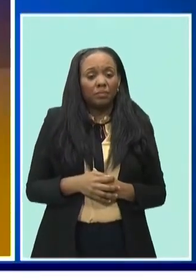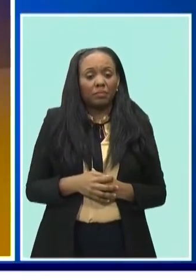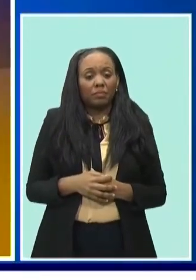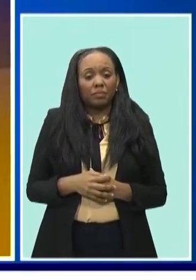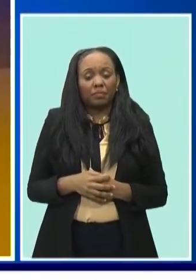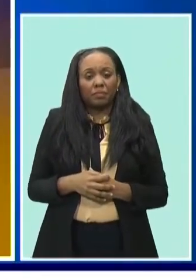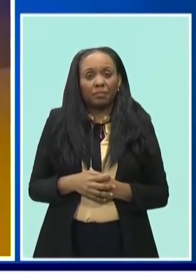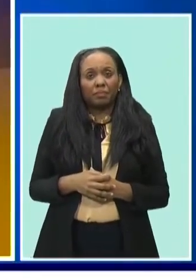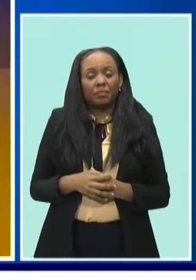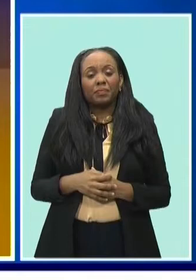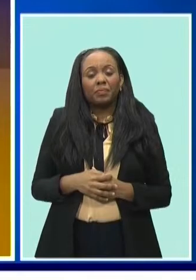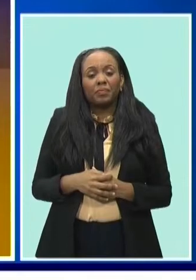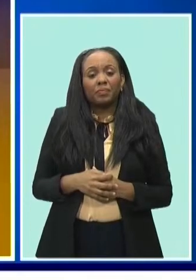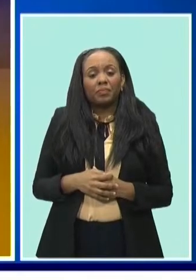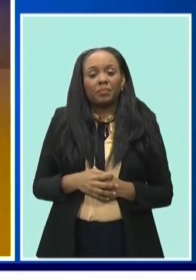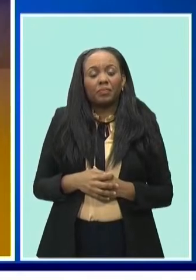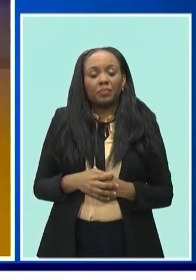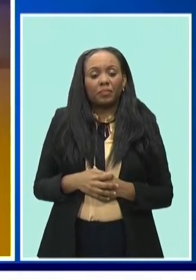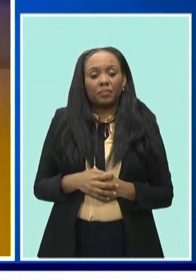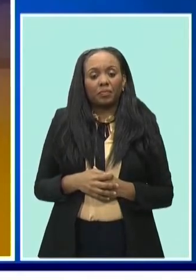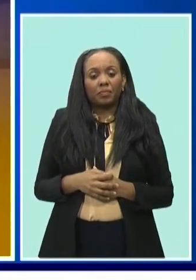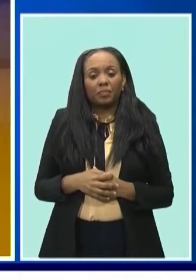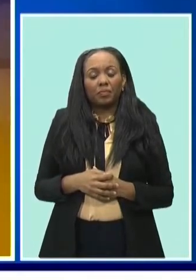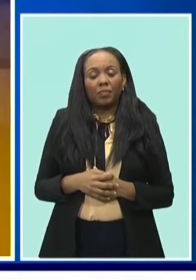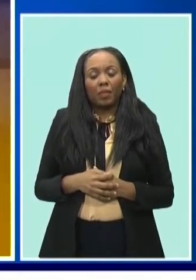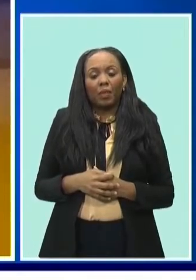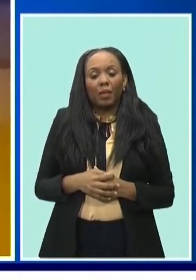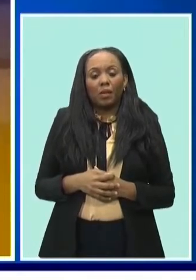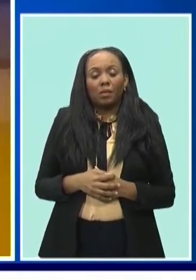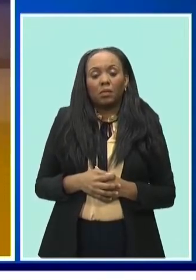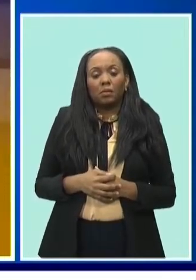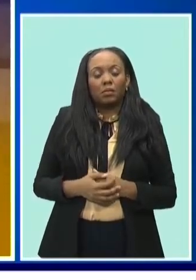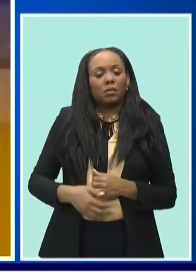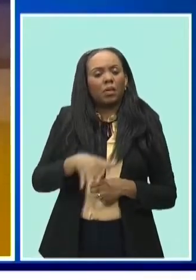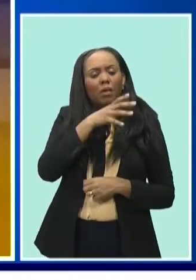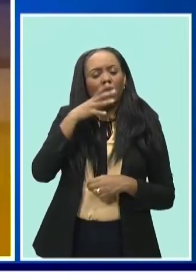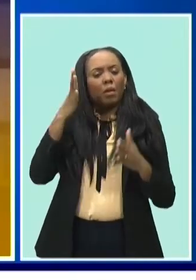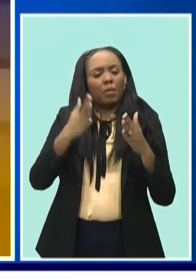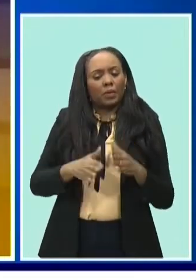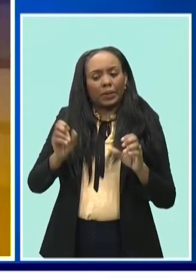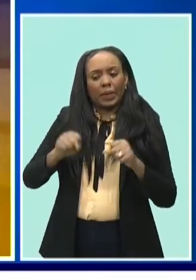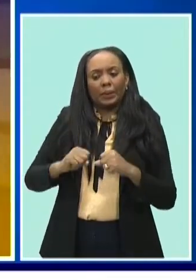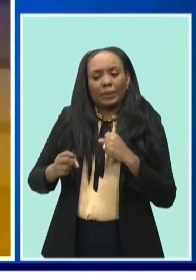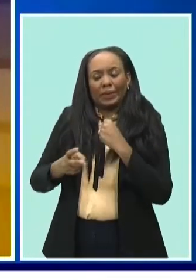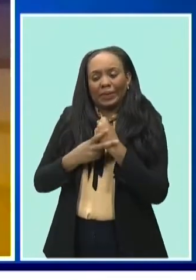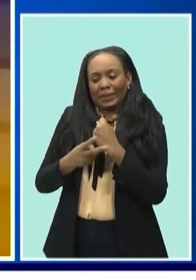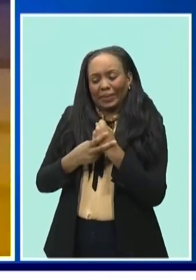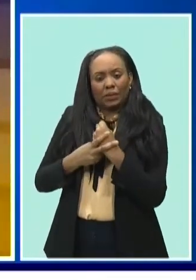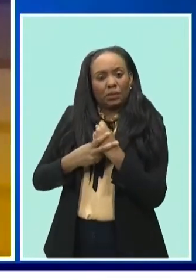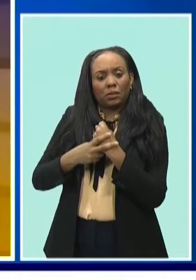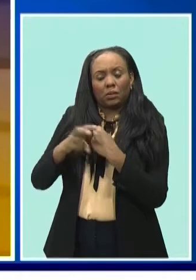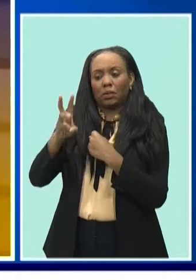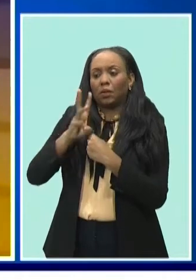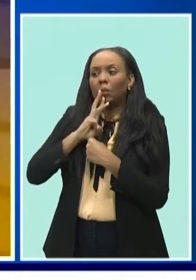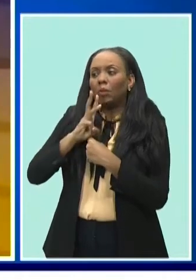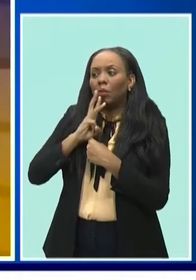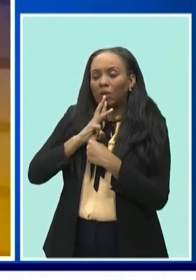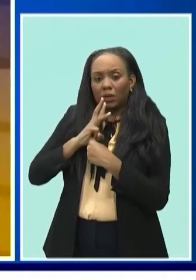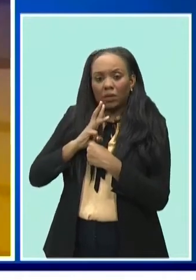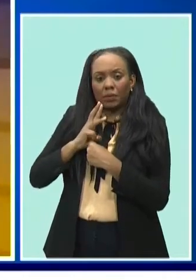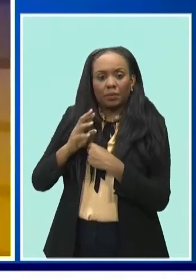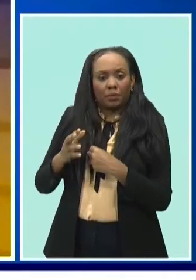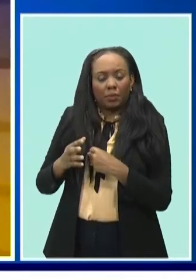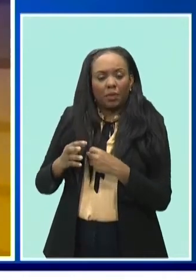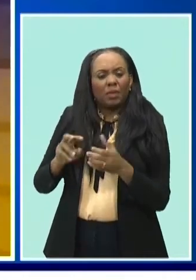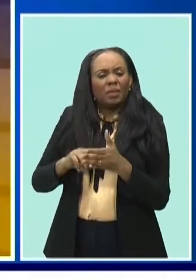put that water that farmers have been able to save over a period of time under considerable pressure. What it means, of course,